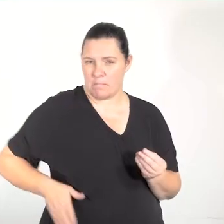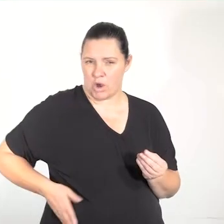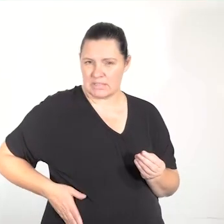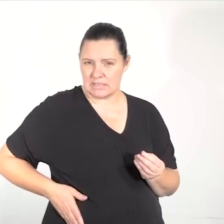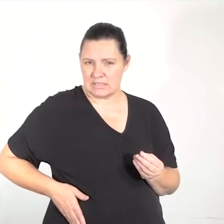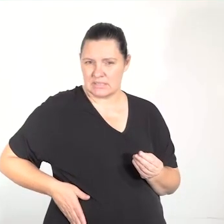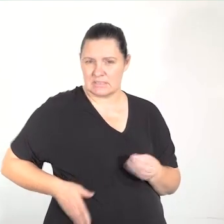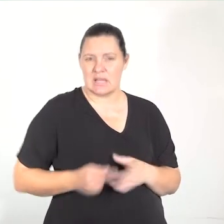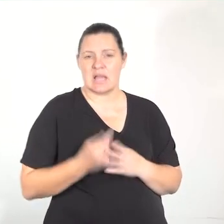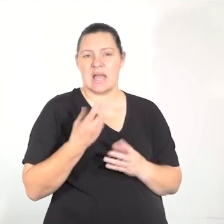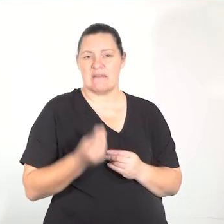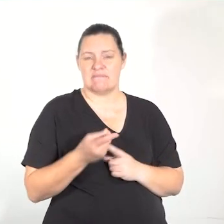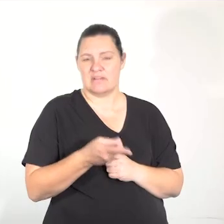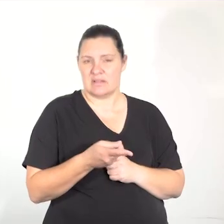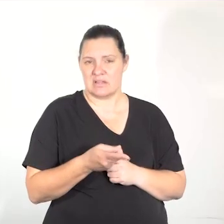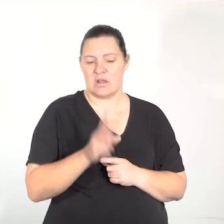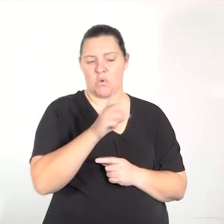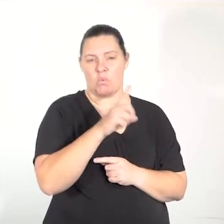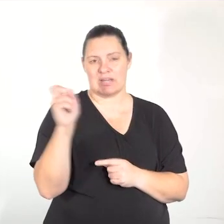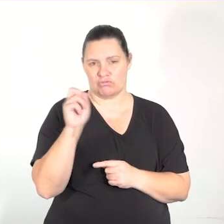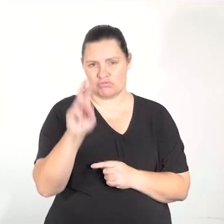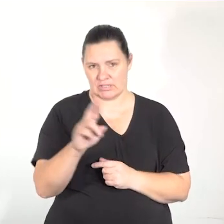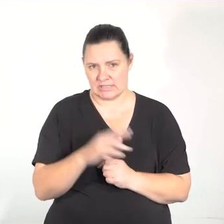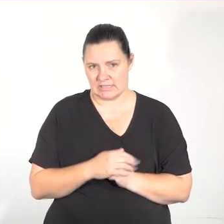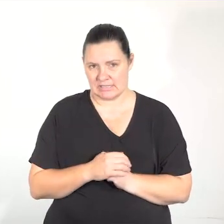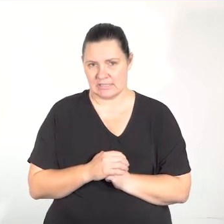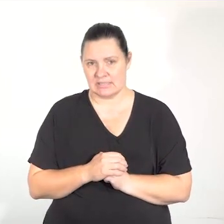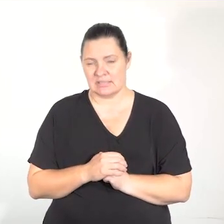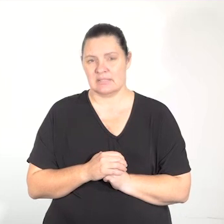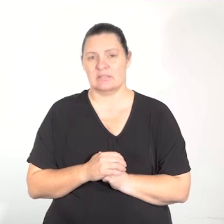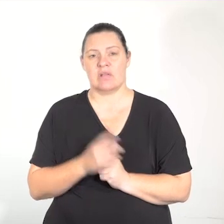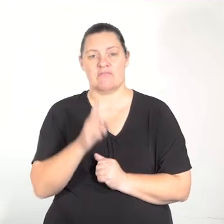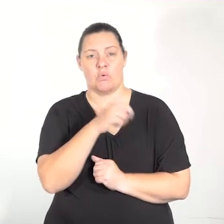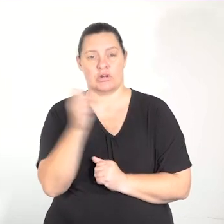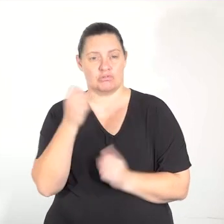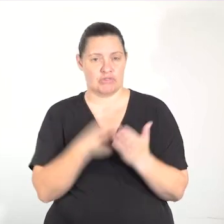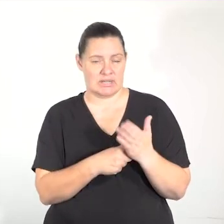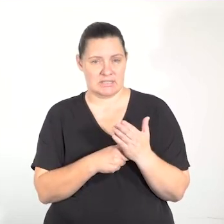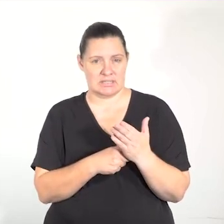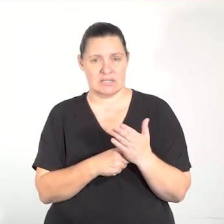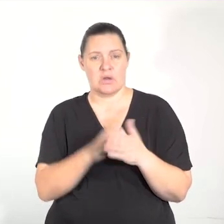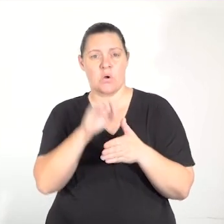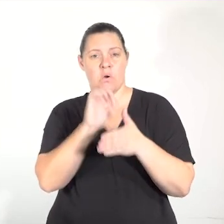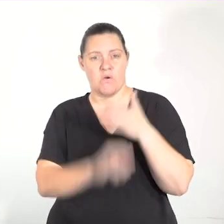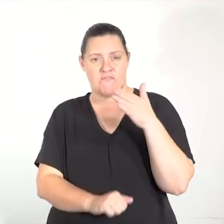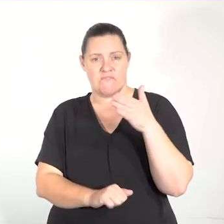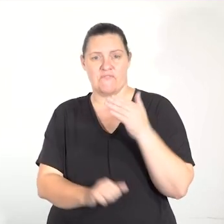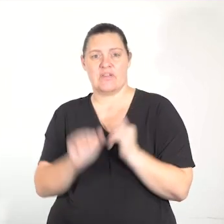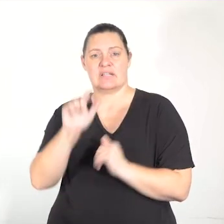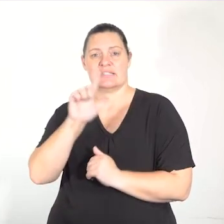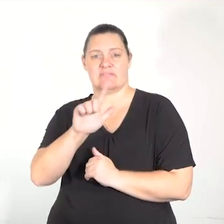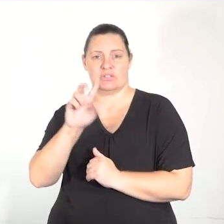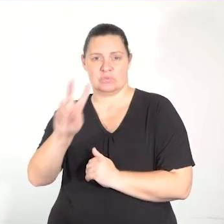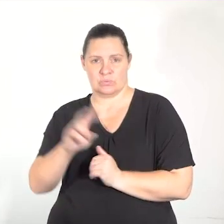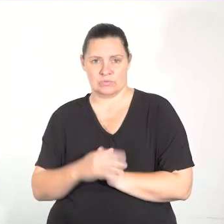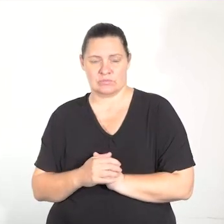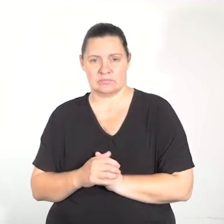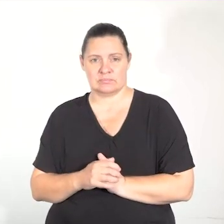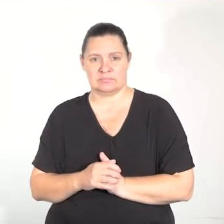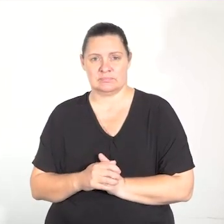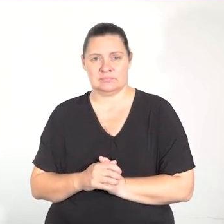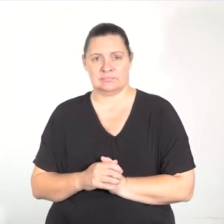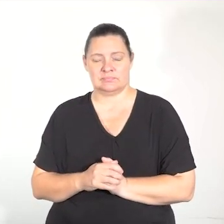split the change that is left equally between his brother and himself. How much money does his